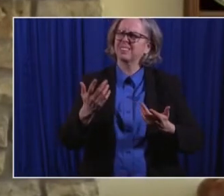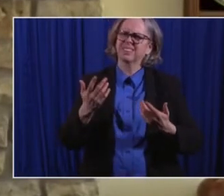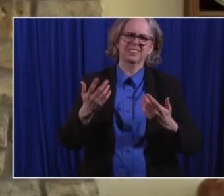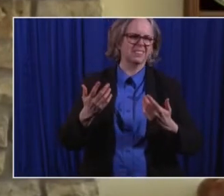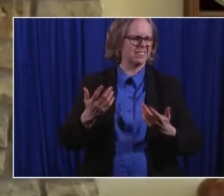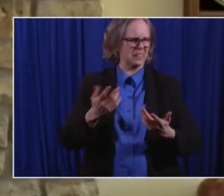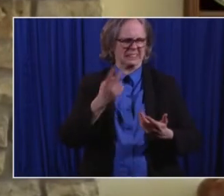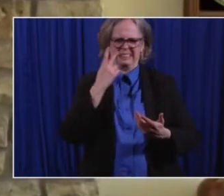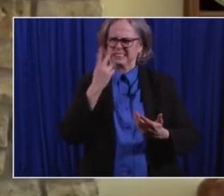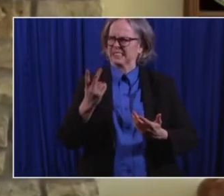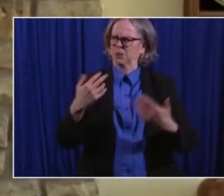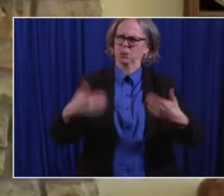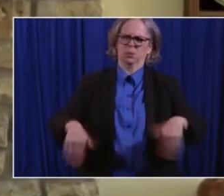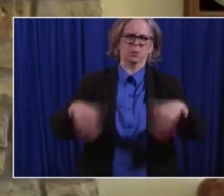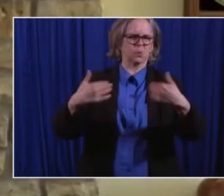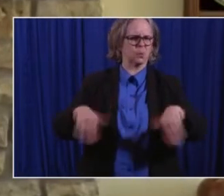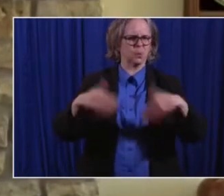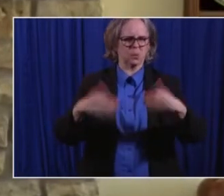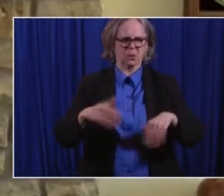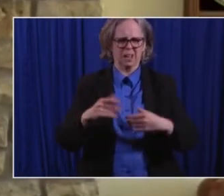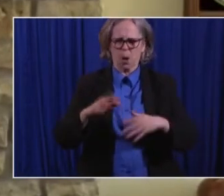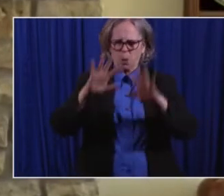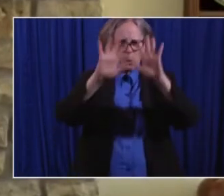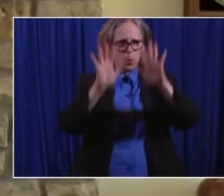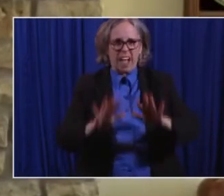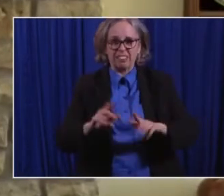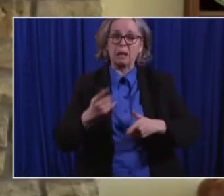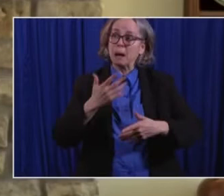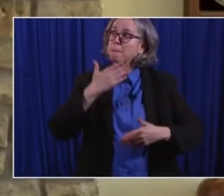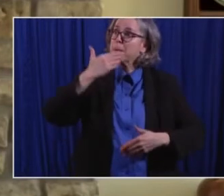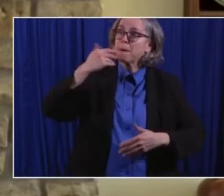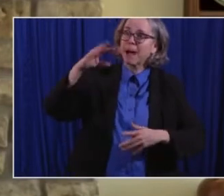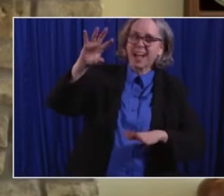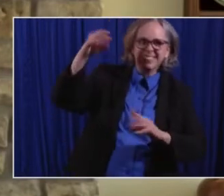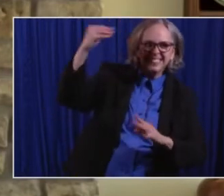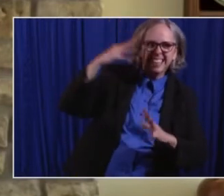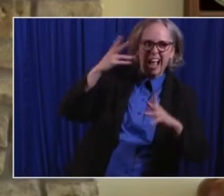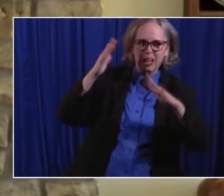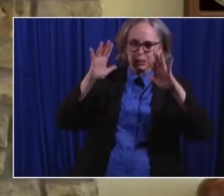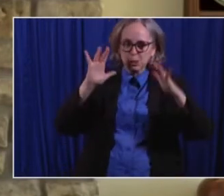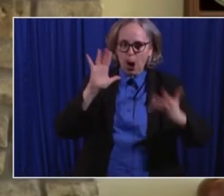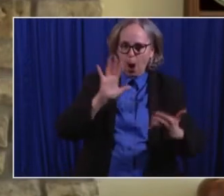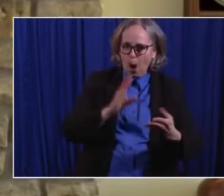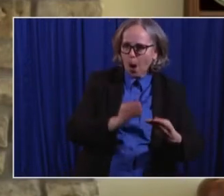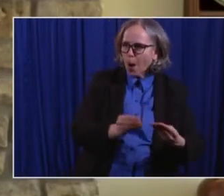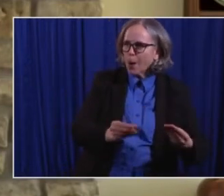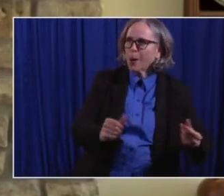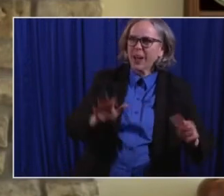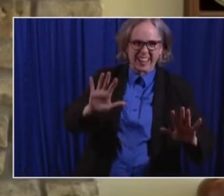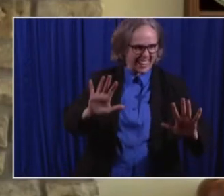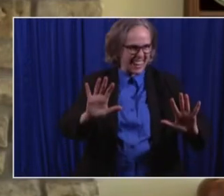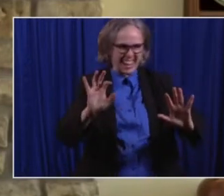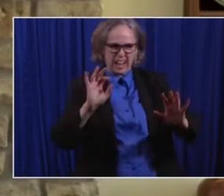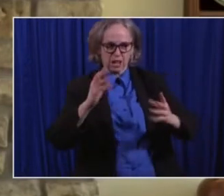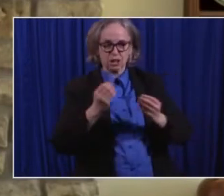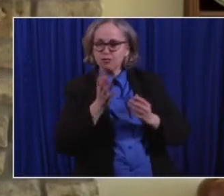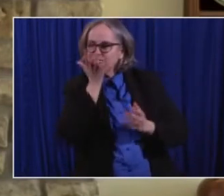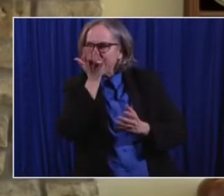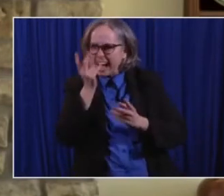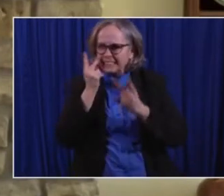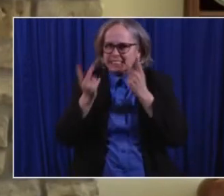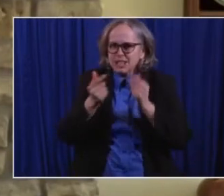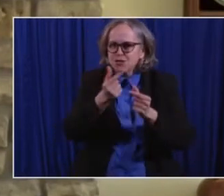seeing the ground. We have a lot of signs of spring out there, and we have a lot of things to be happy about as we move